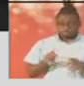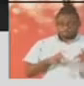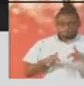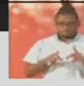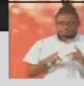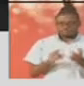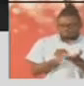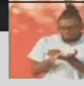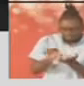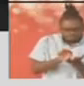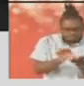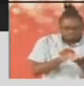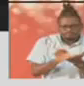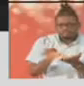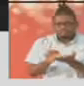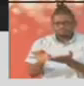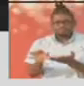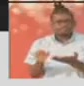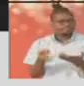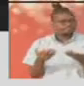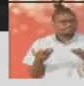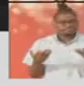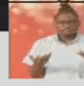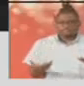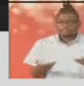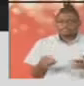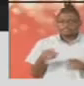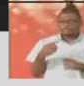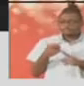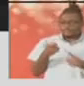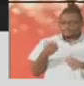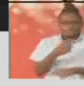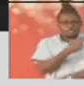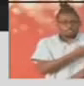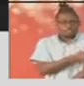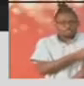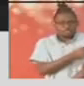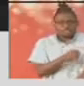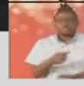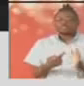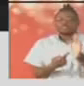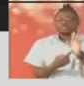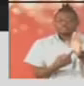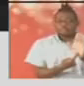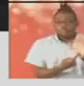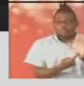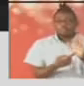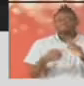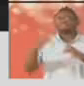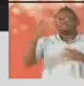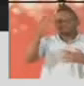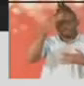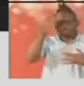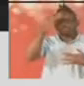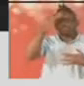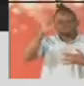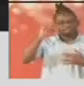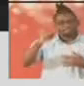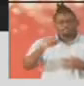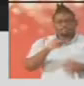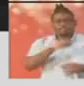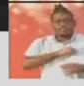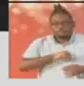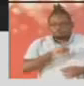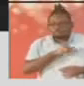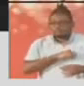show up in the health system and get counted are the ones that are symptomatic and that present. And we continue to emphasize